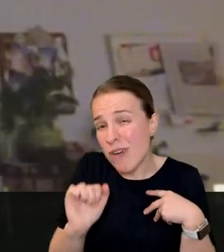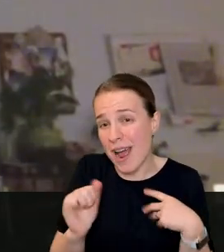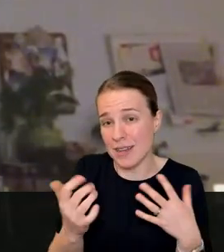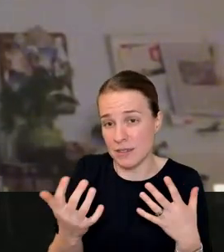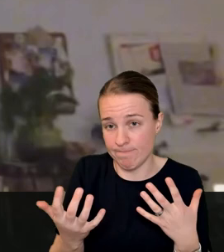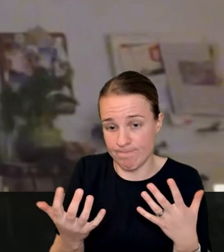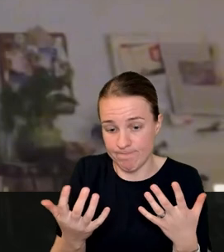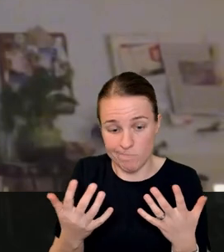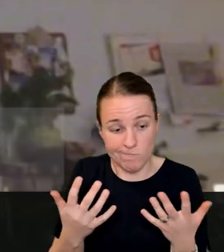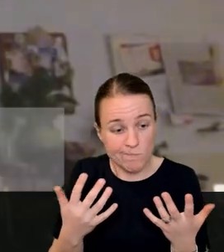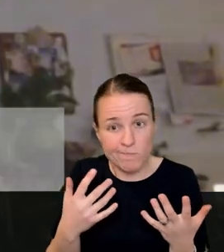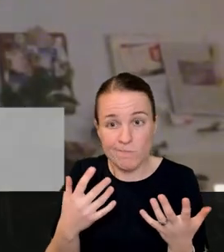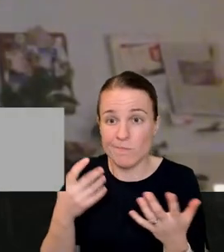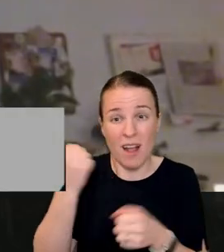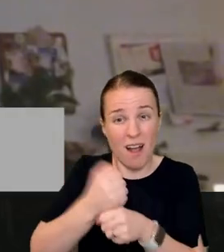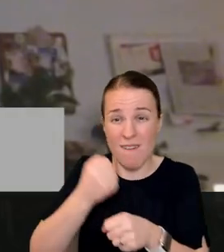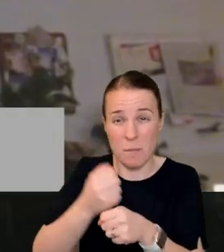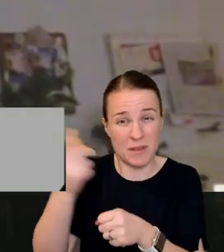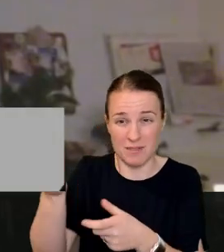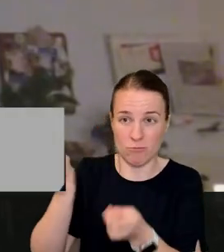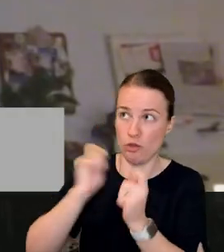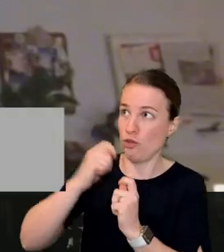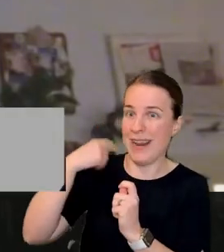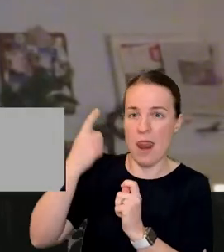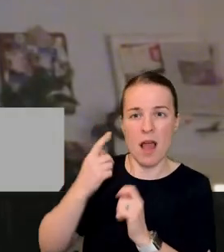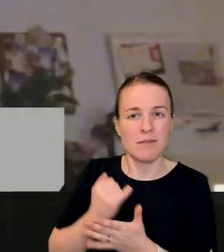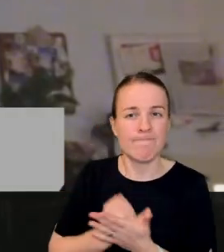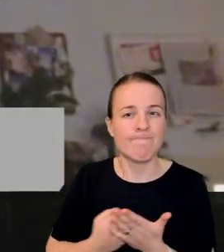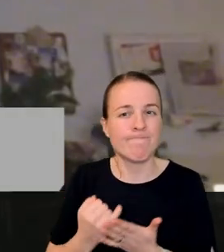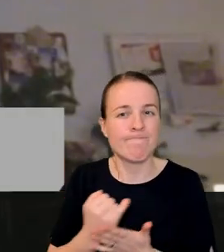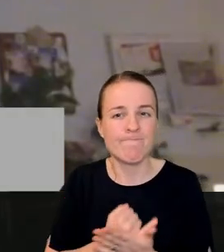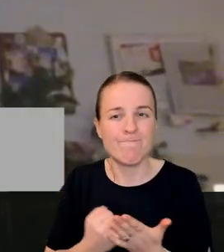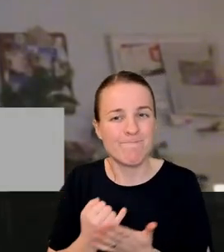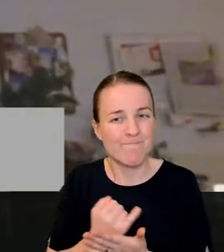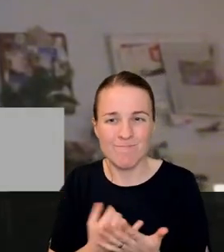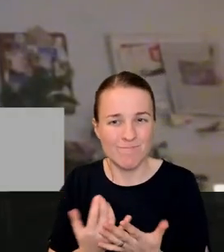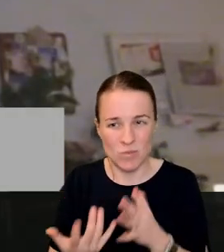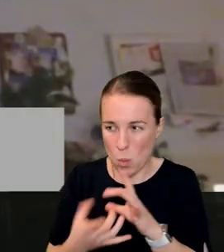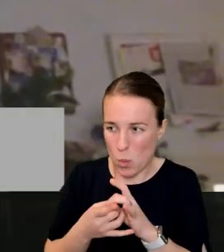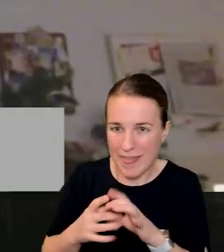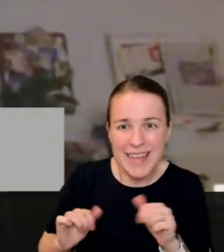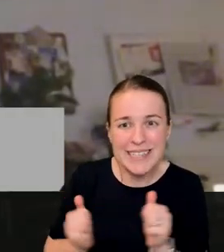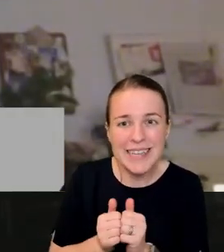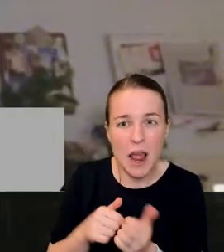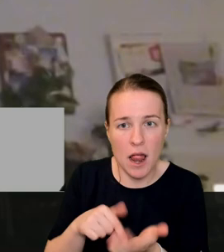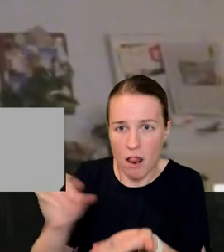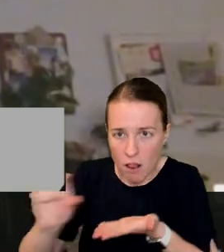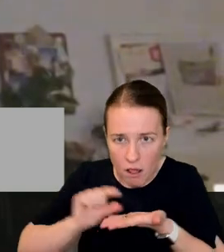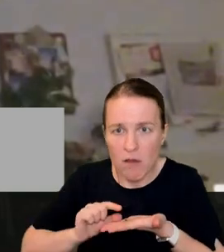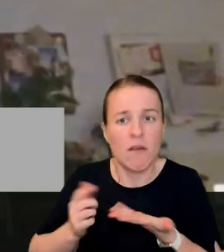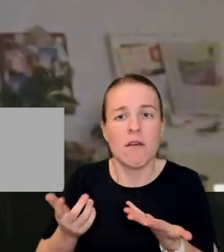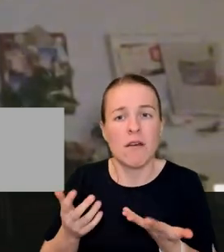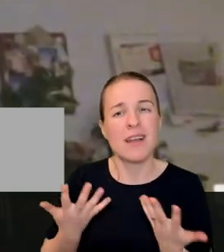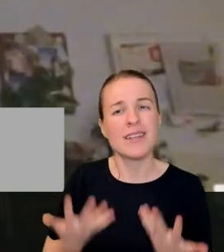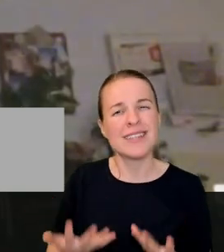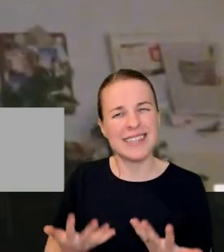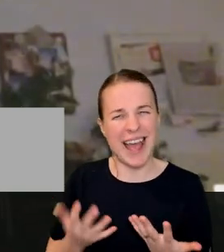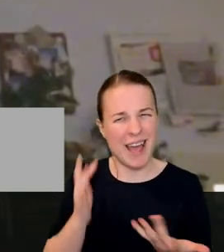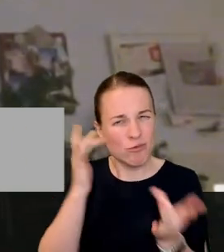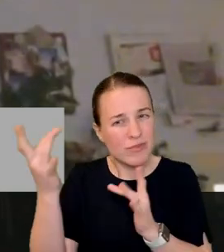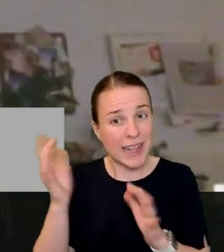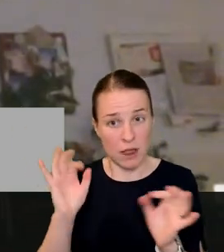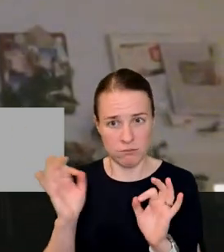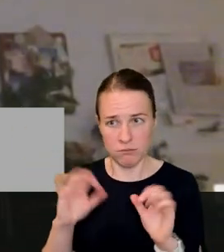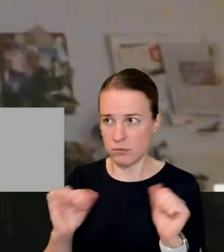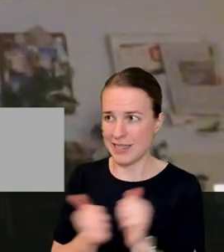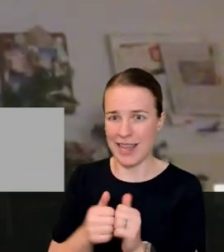Londoners appallingly in this whole situation with the deal. It's ridiculous that we today don't have a deal for funding transport in